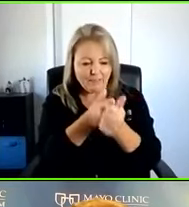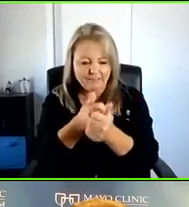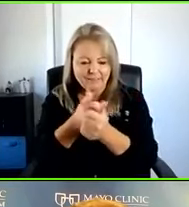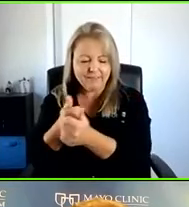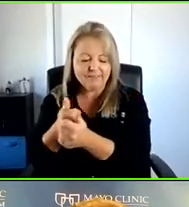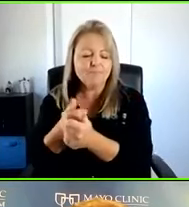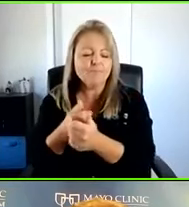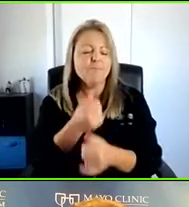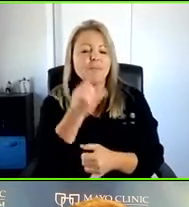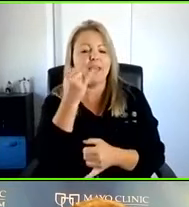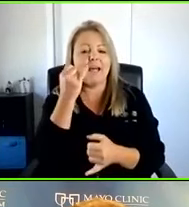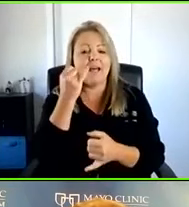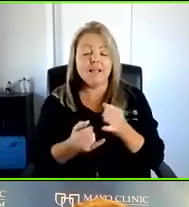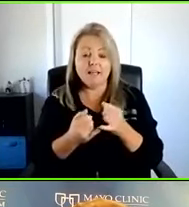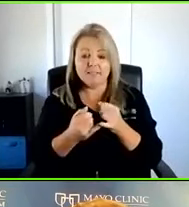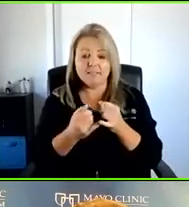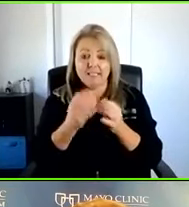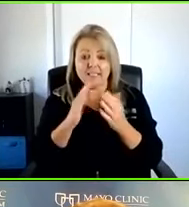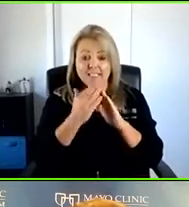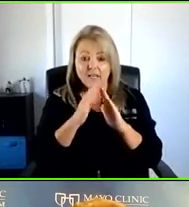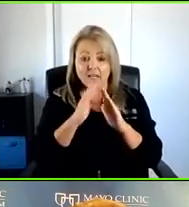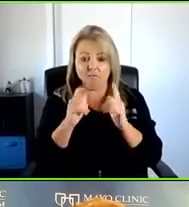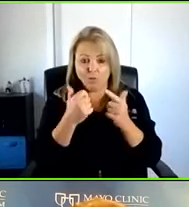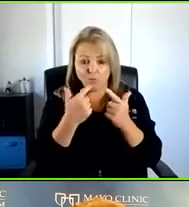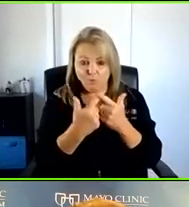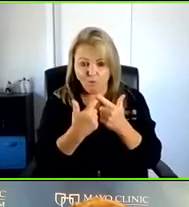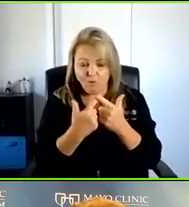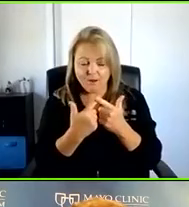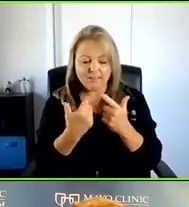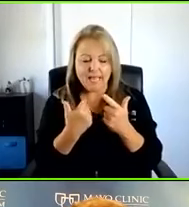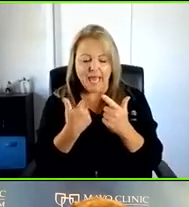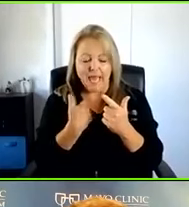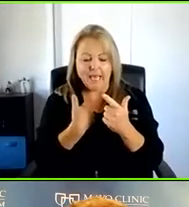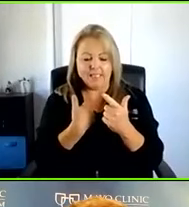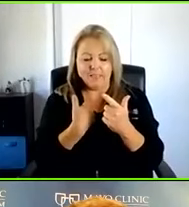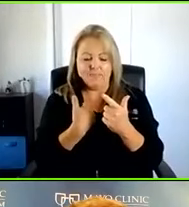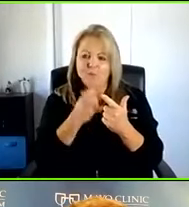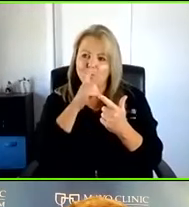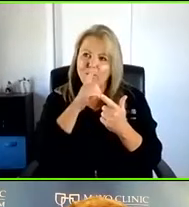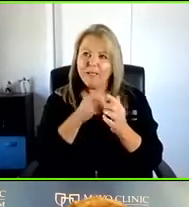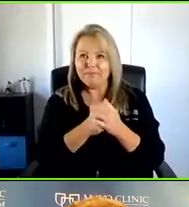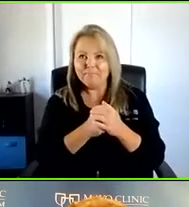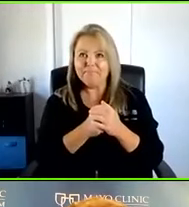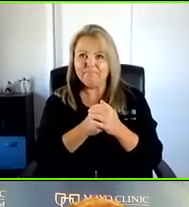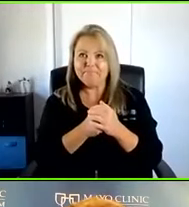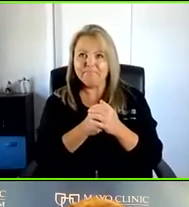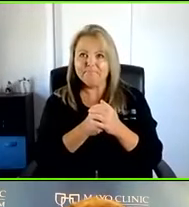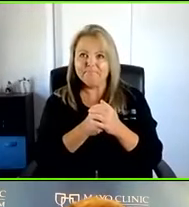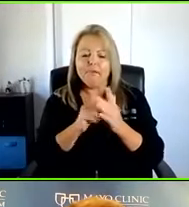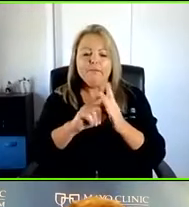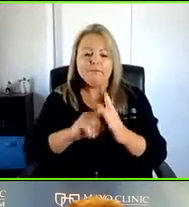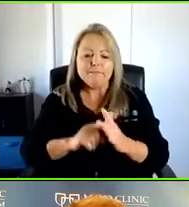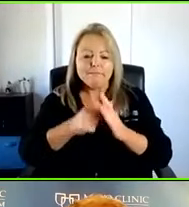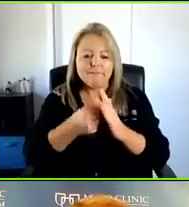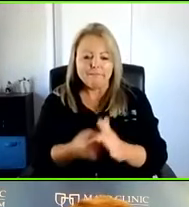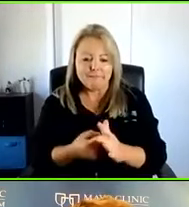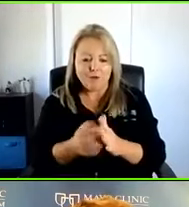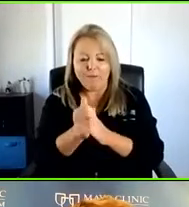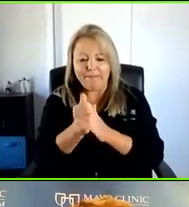add that the city of La Crosse has been really kind of spearheading a number